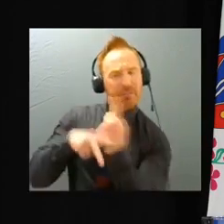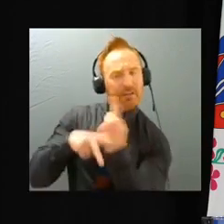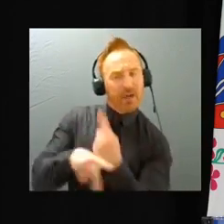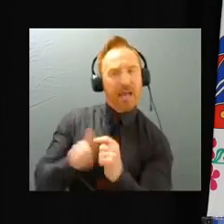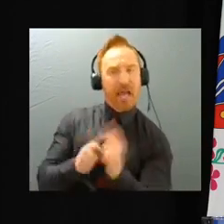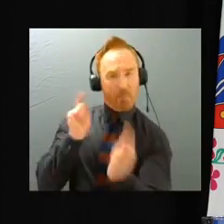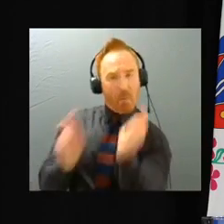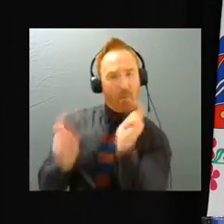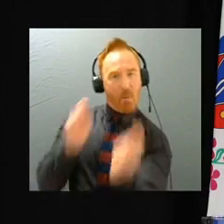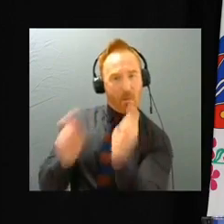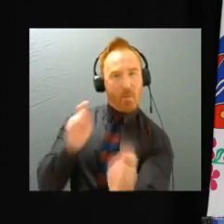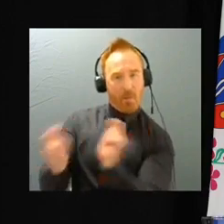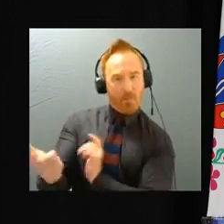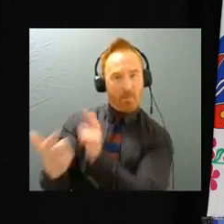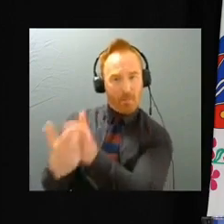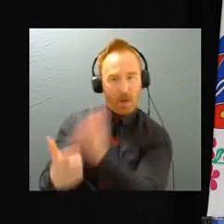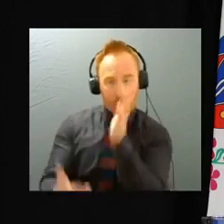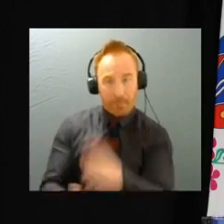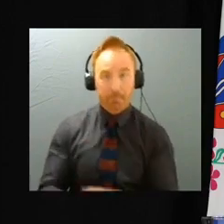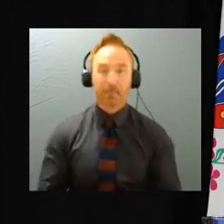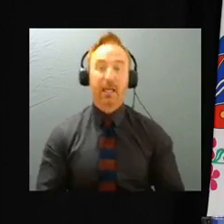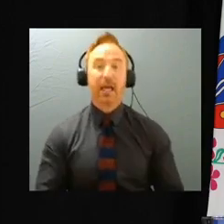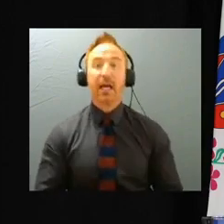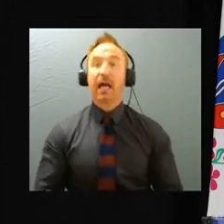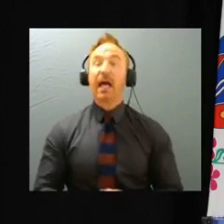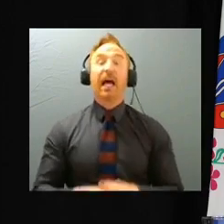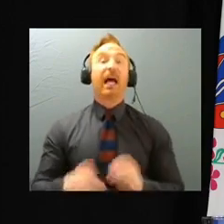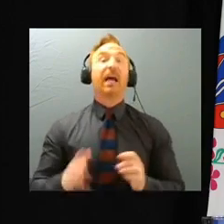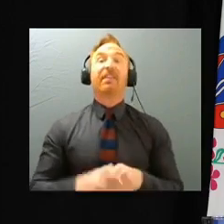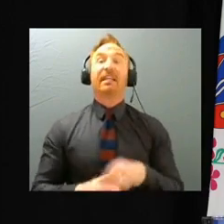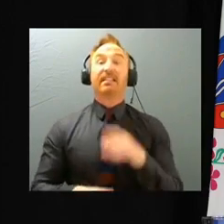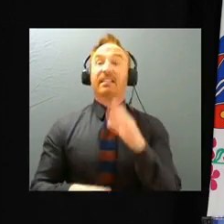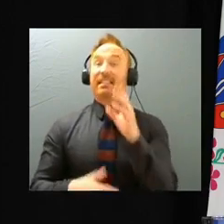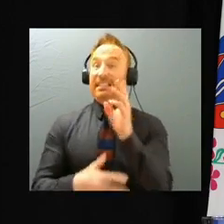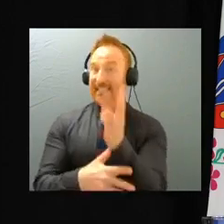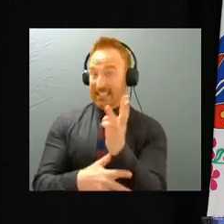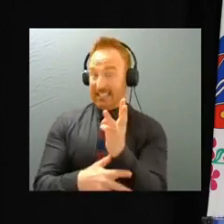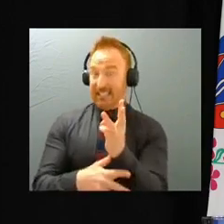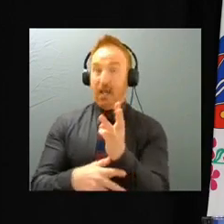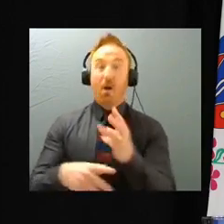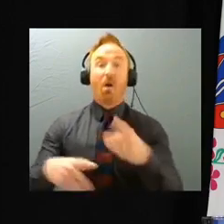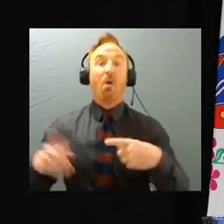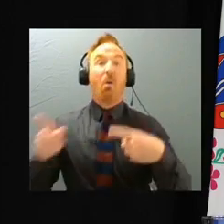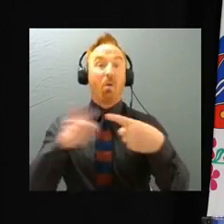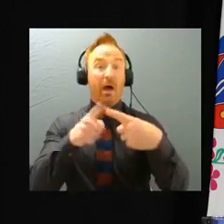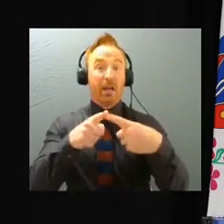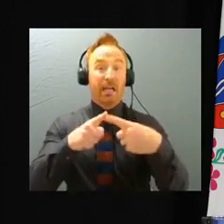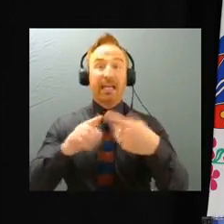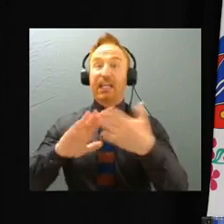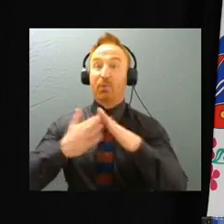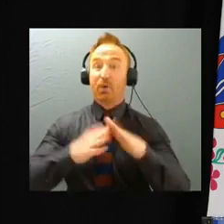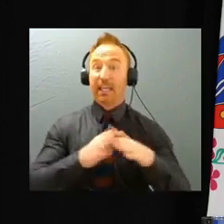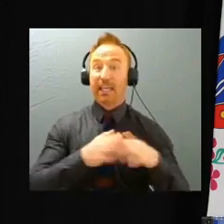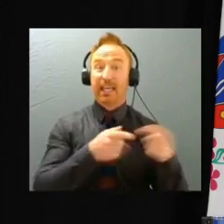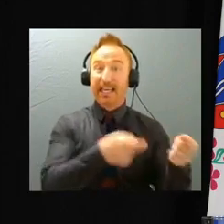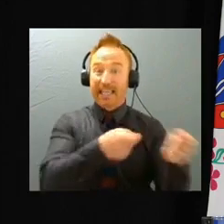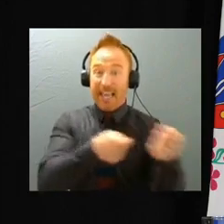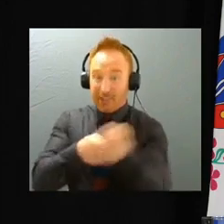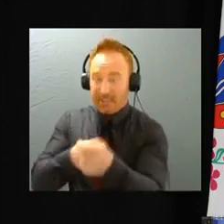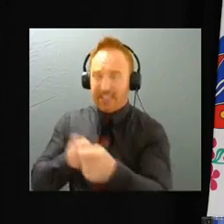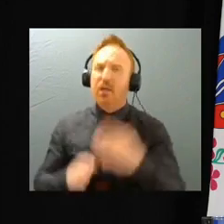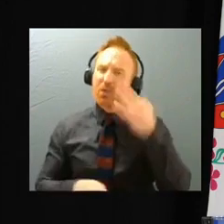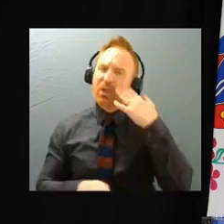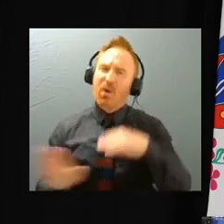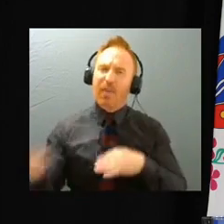accordingly. The first of these 6 is community engagement. We know there are mixed feelings in the communities about opening